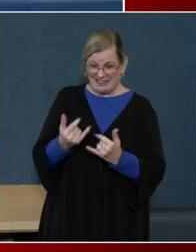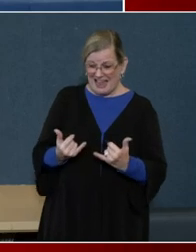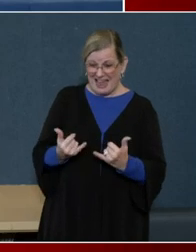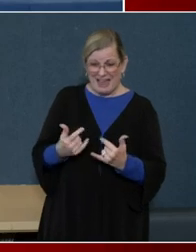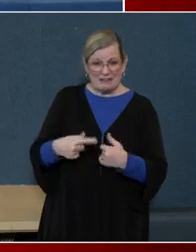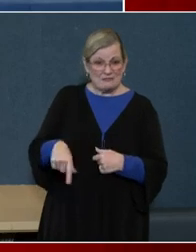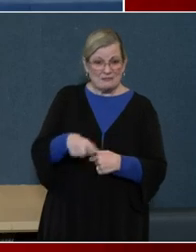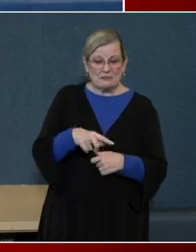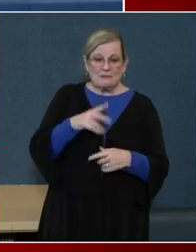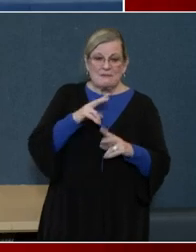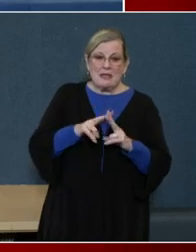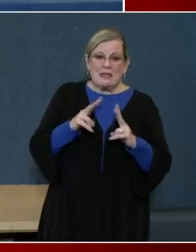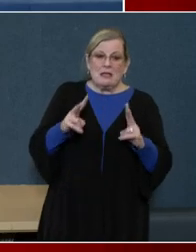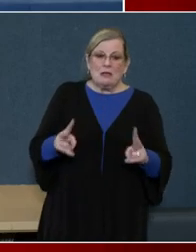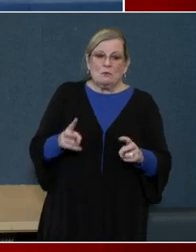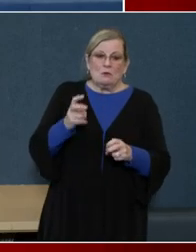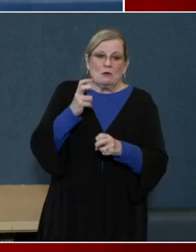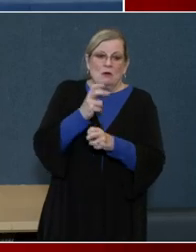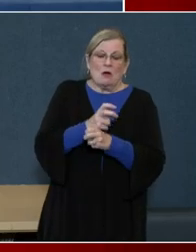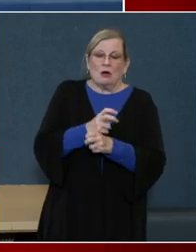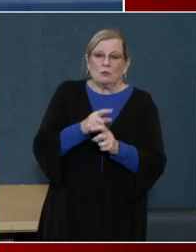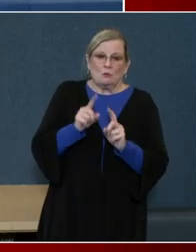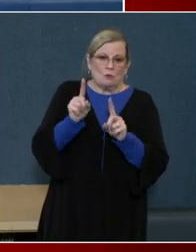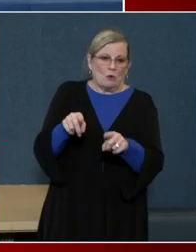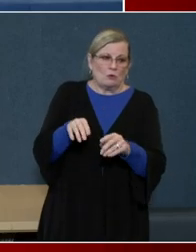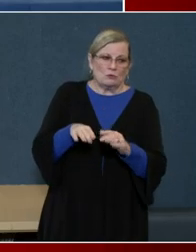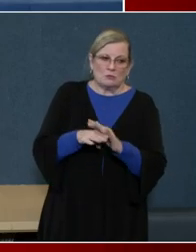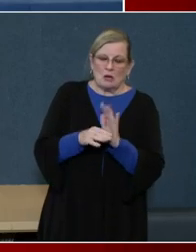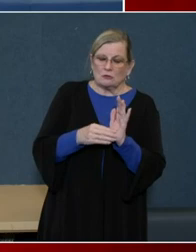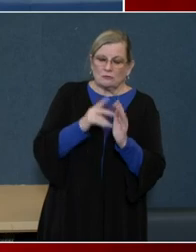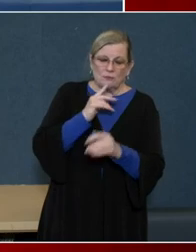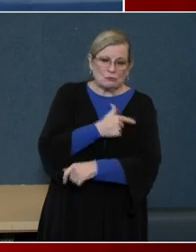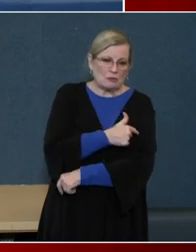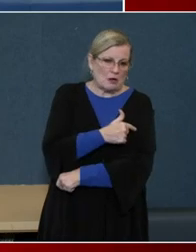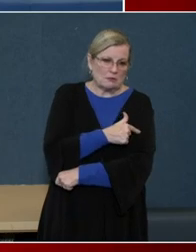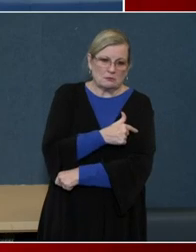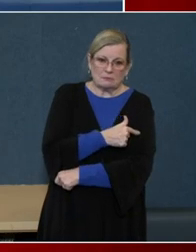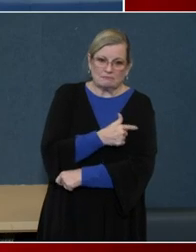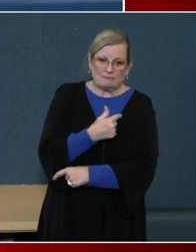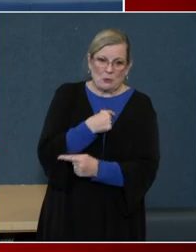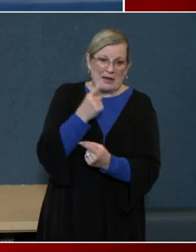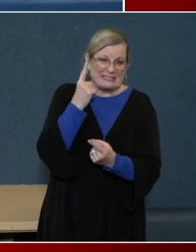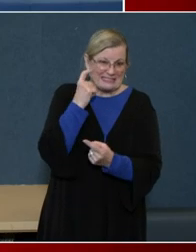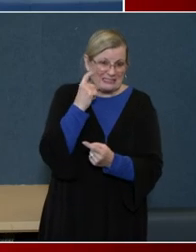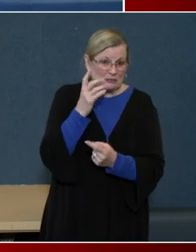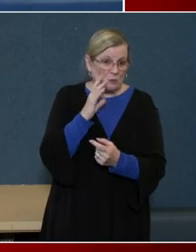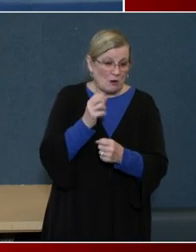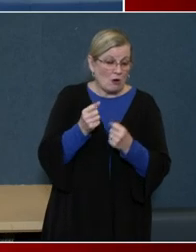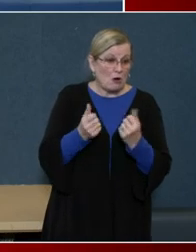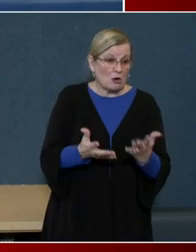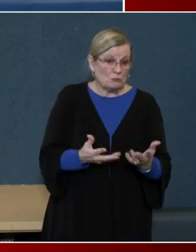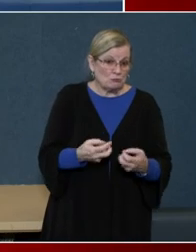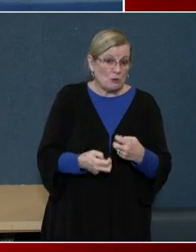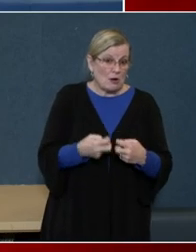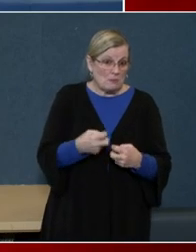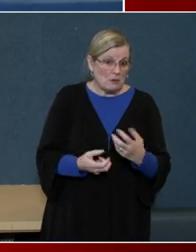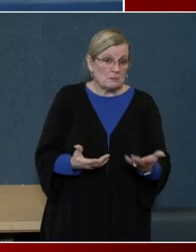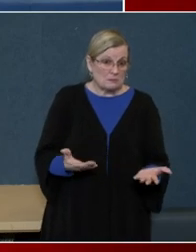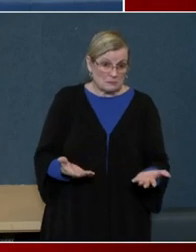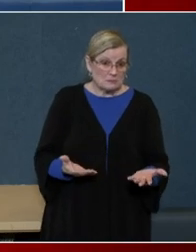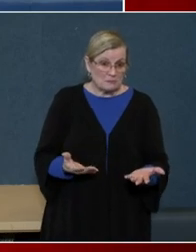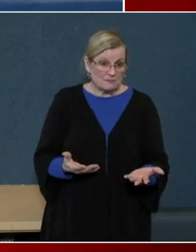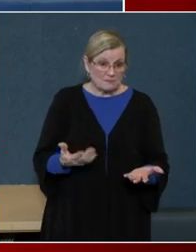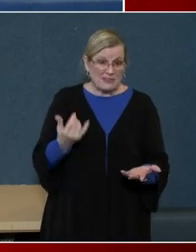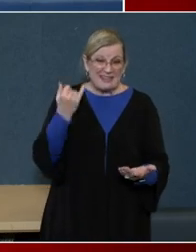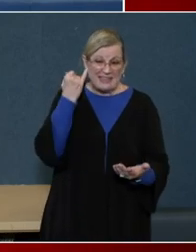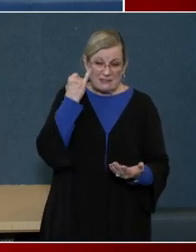get those shots now. So I got to imagine it's going to be problematic for some parents and students. And if you're telling them that